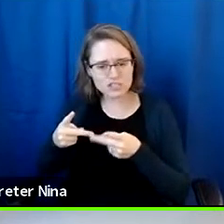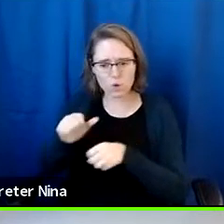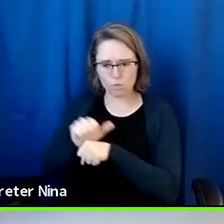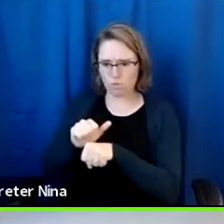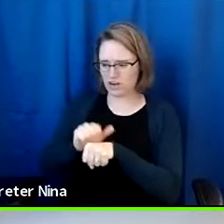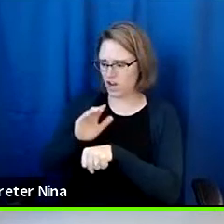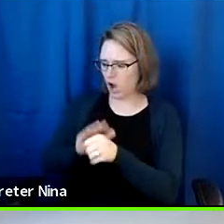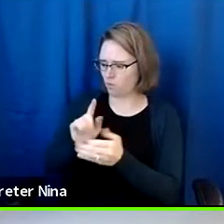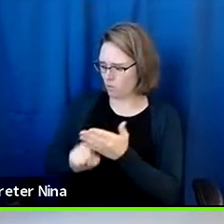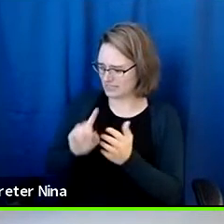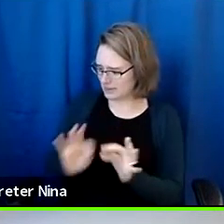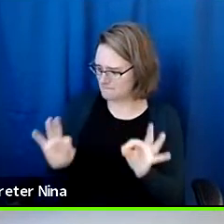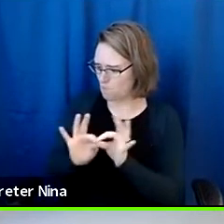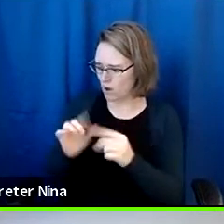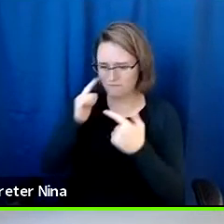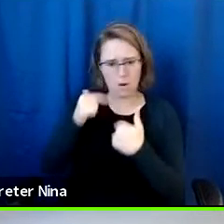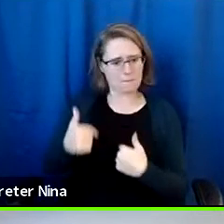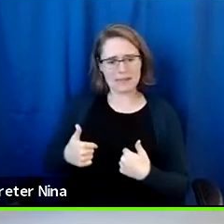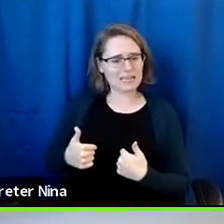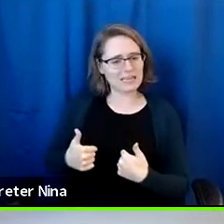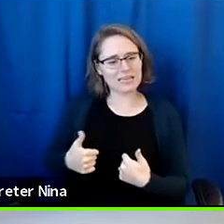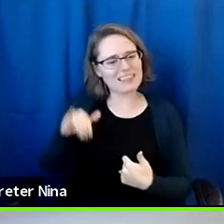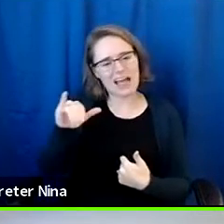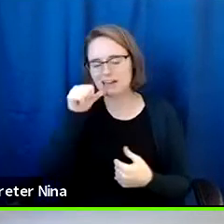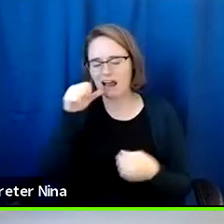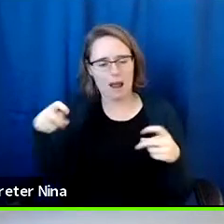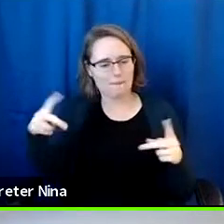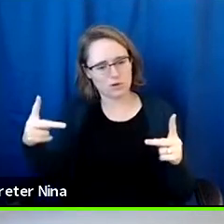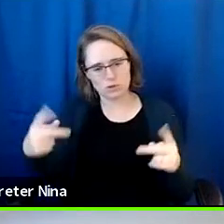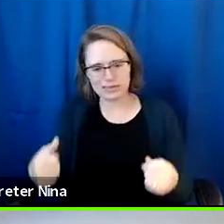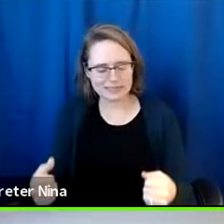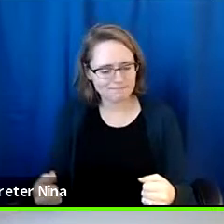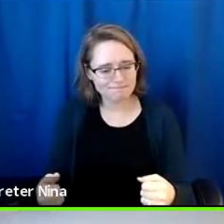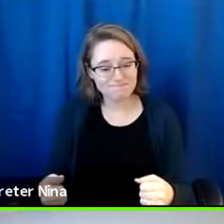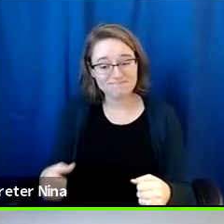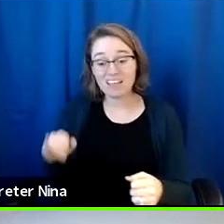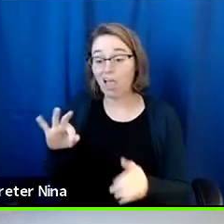matter to you. That's not an opportunity. That is